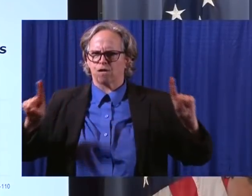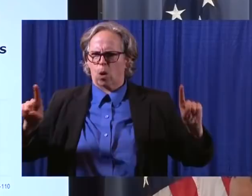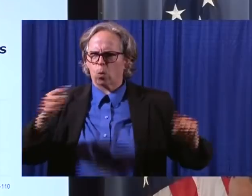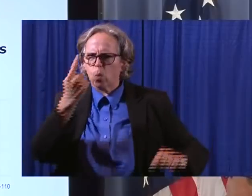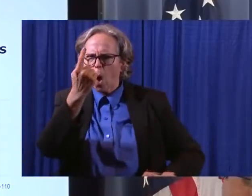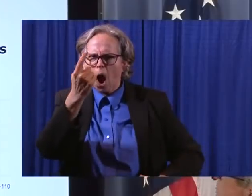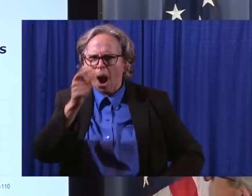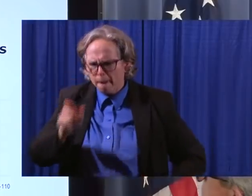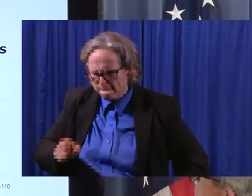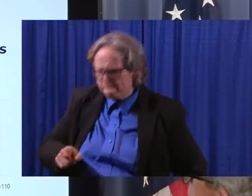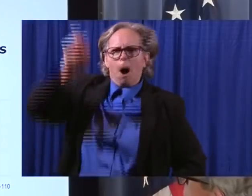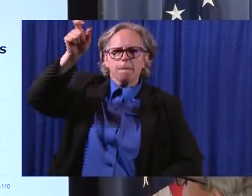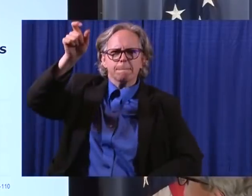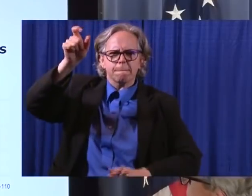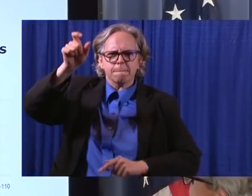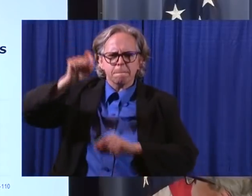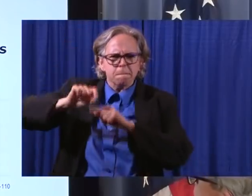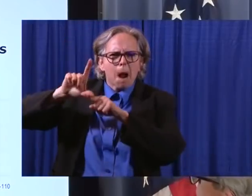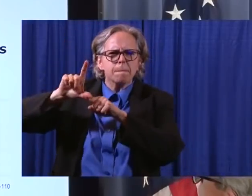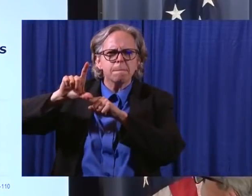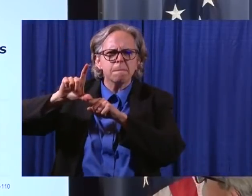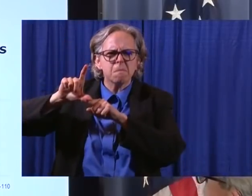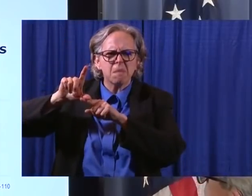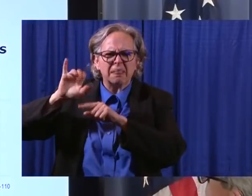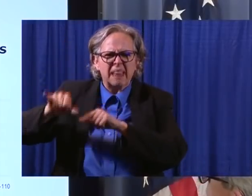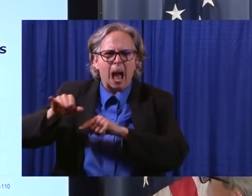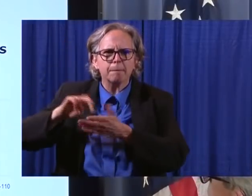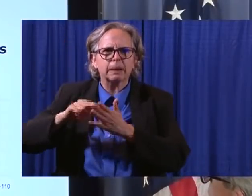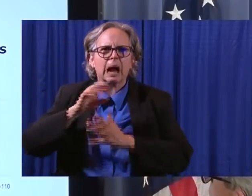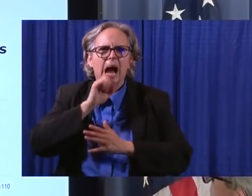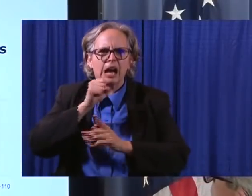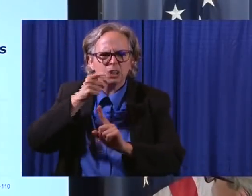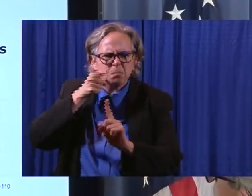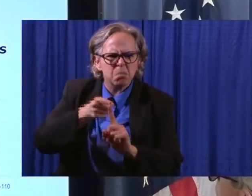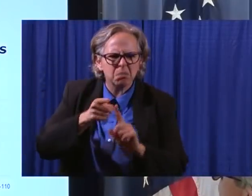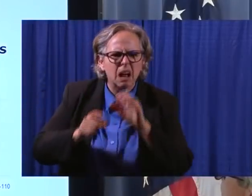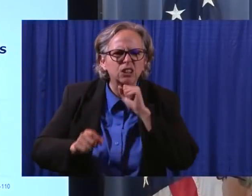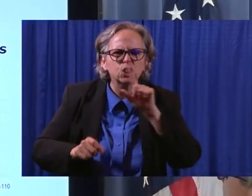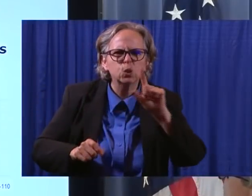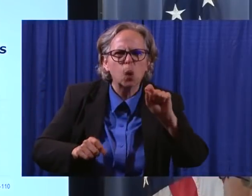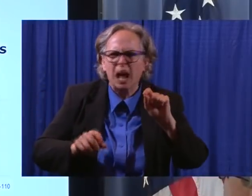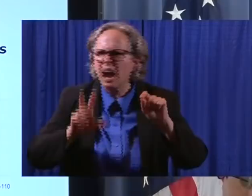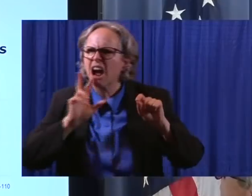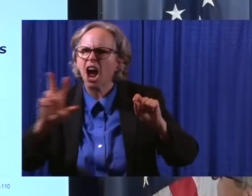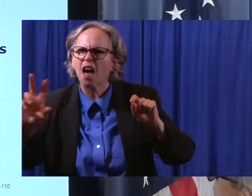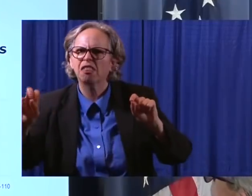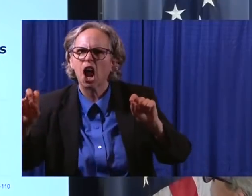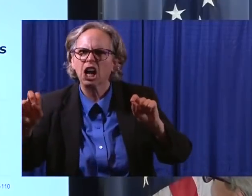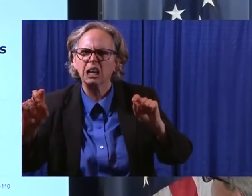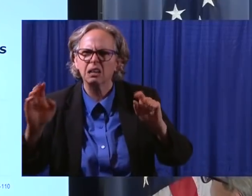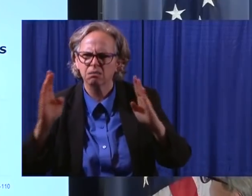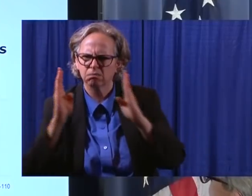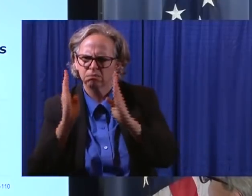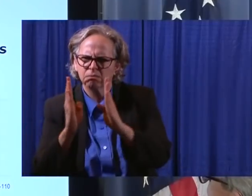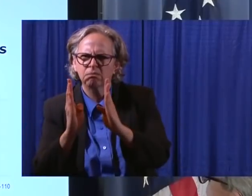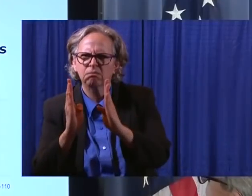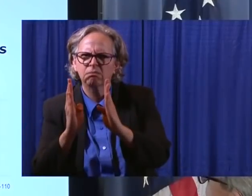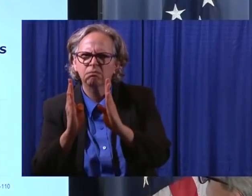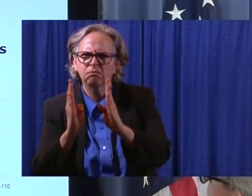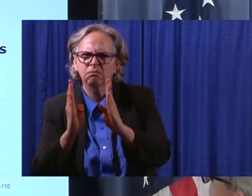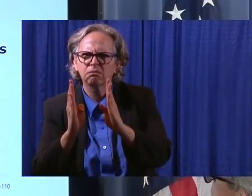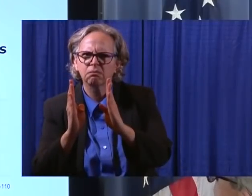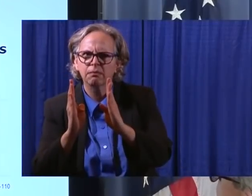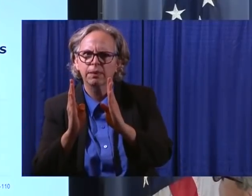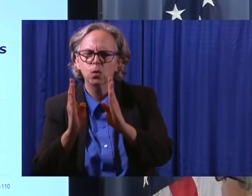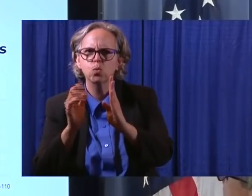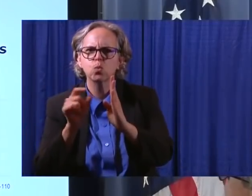dramatic increase in the number of people who are testing positive in the age group of 20 to 30, and again, some degree in terms of the age